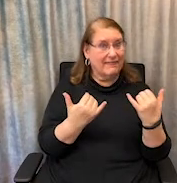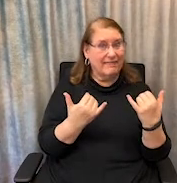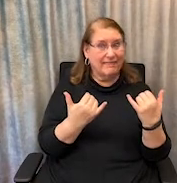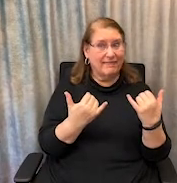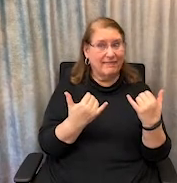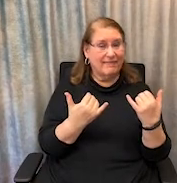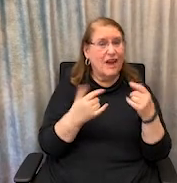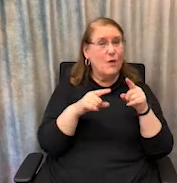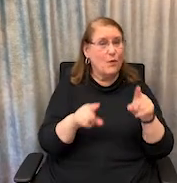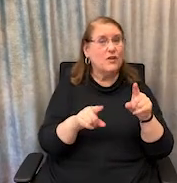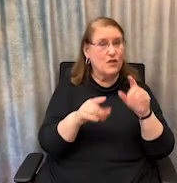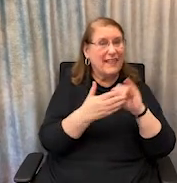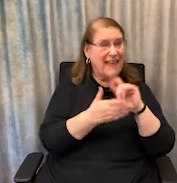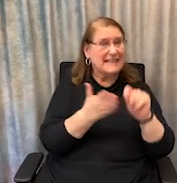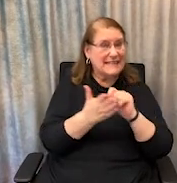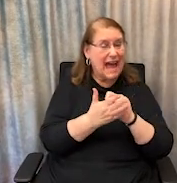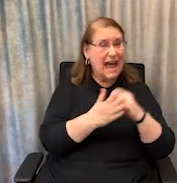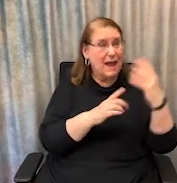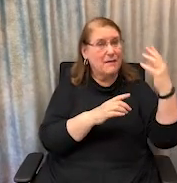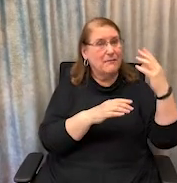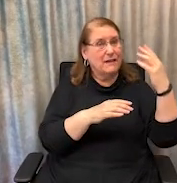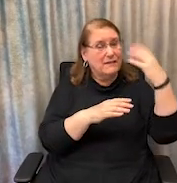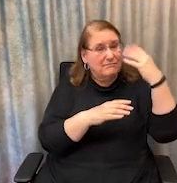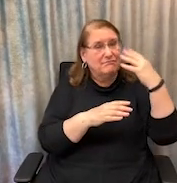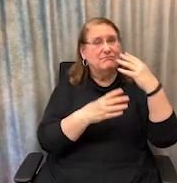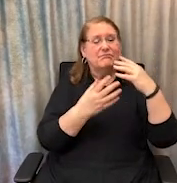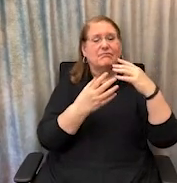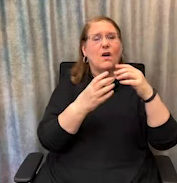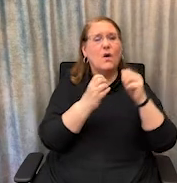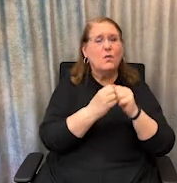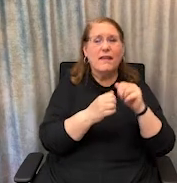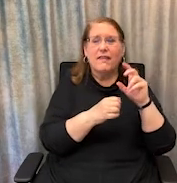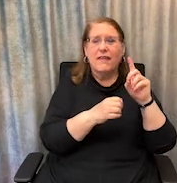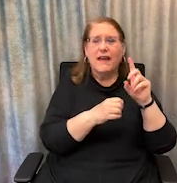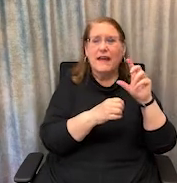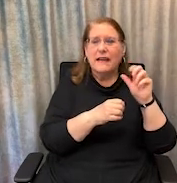this time on set and. With Damir,